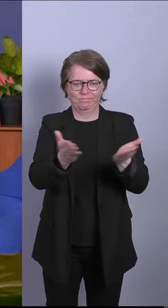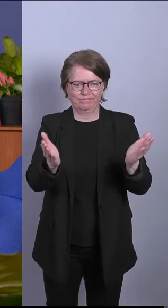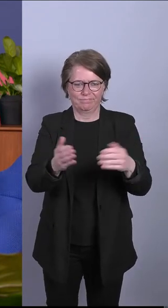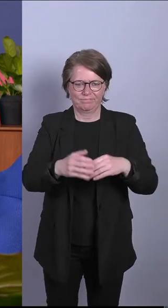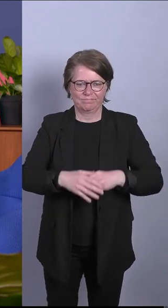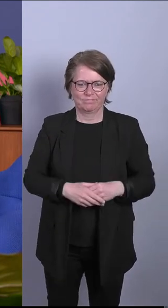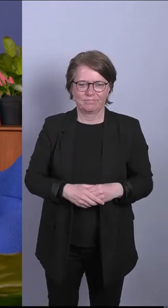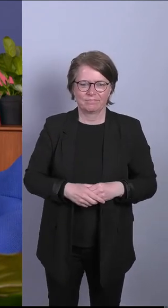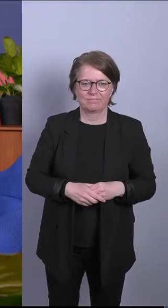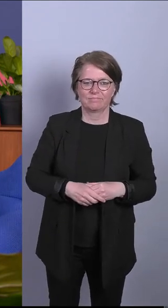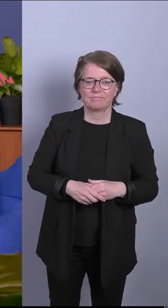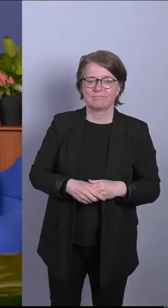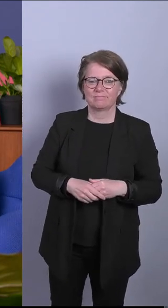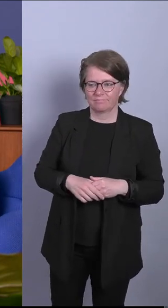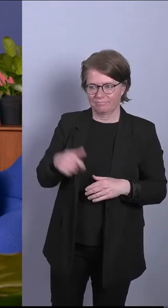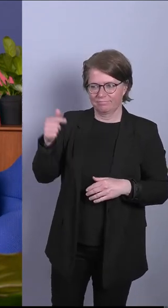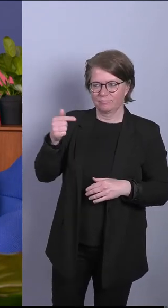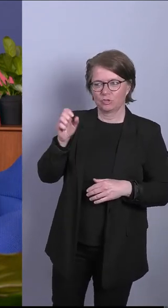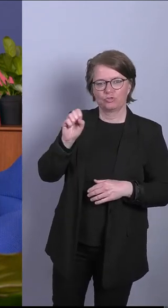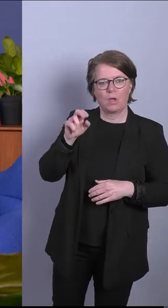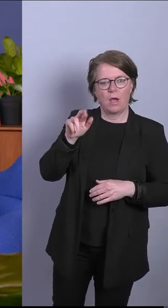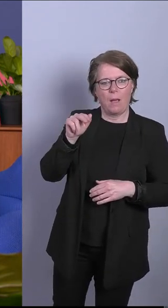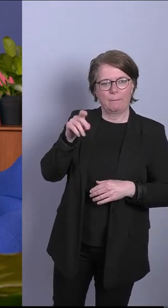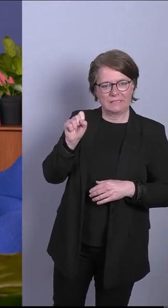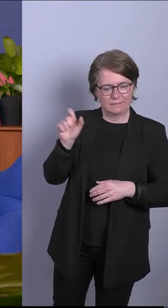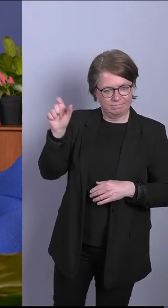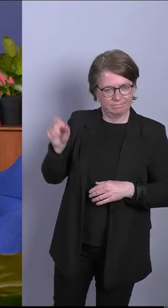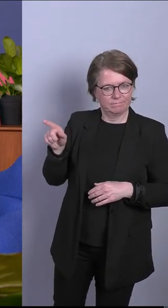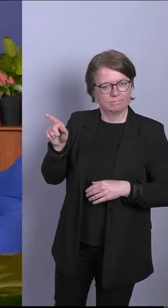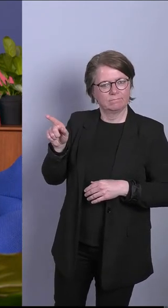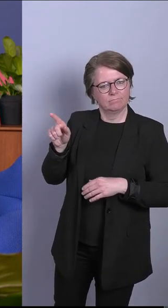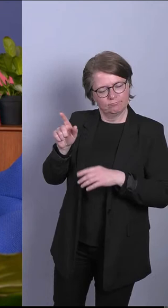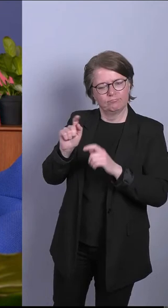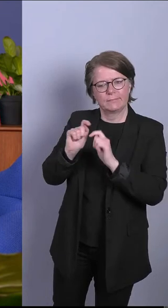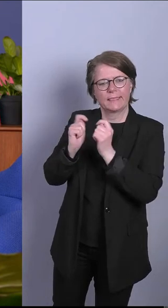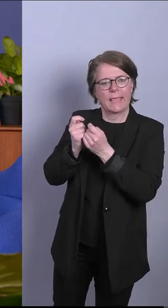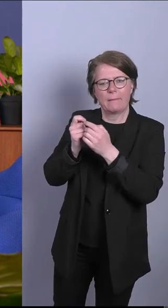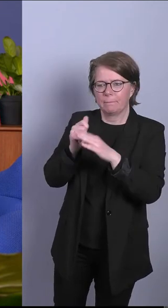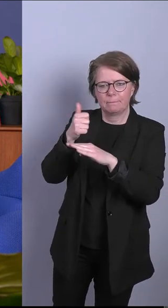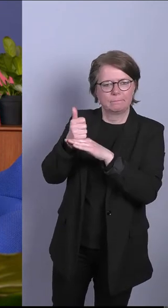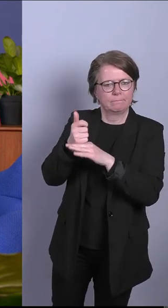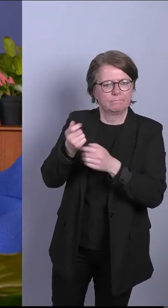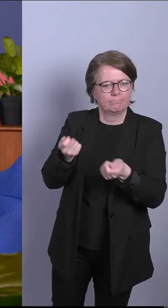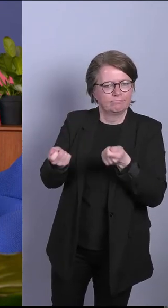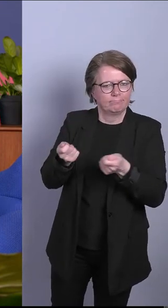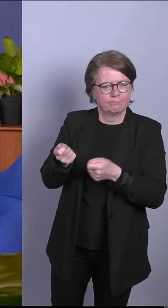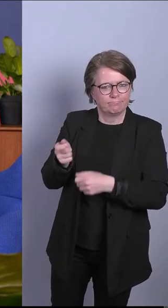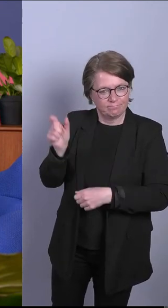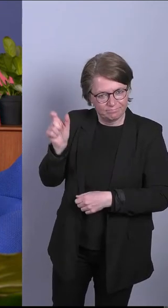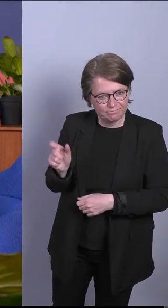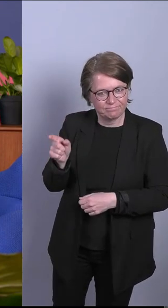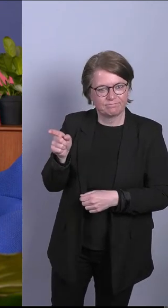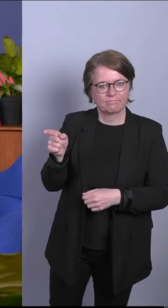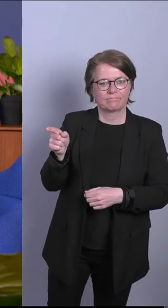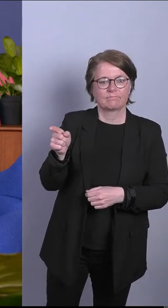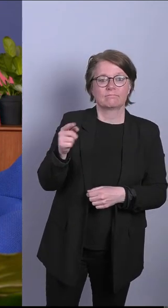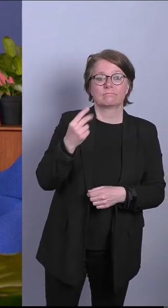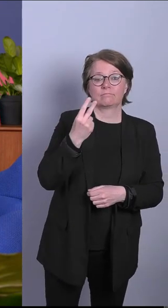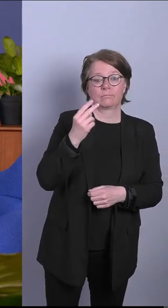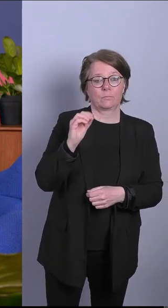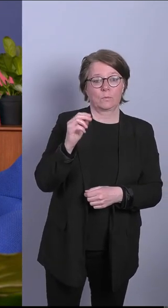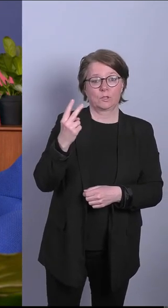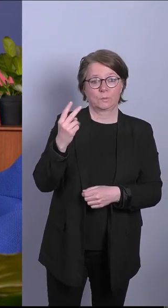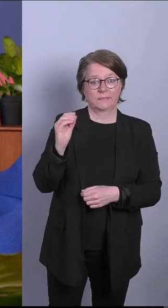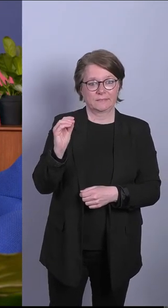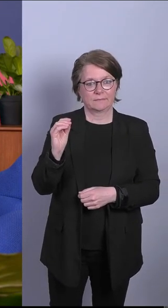Saurabh is the senior manager of the volunteer management team, and he's been with the organizing committee ever since